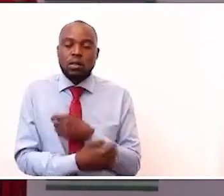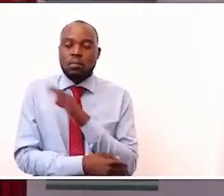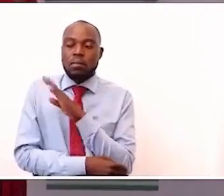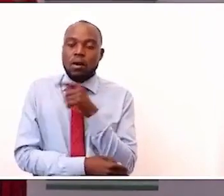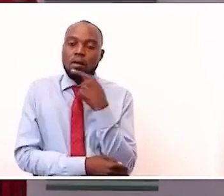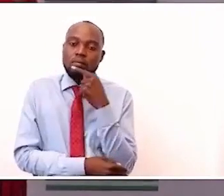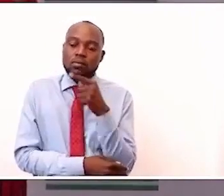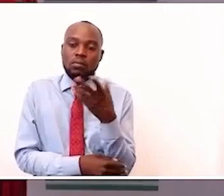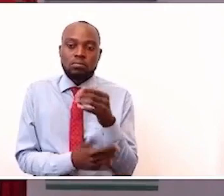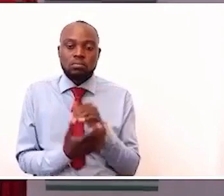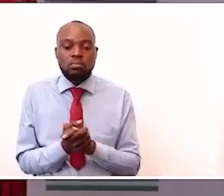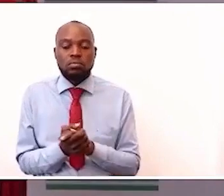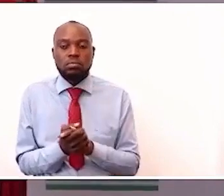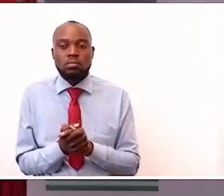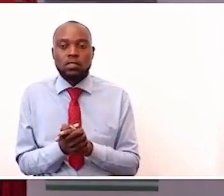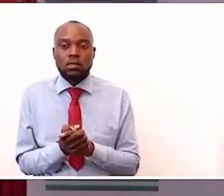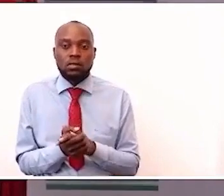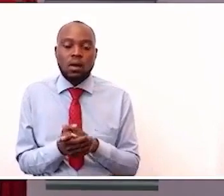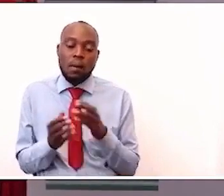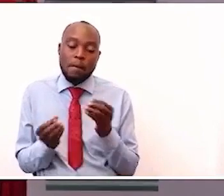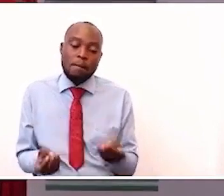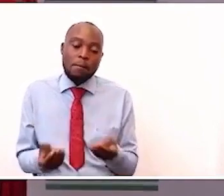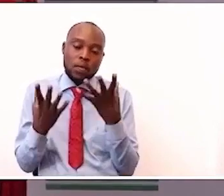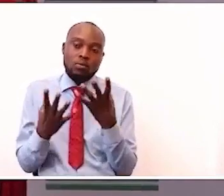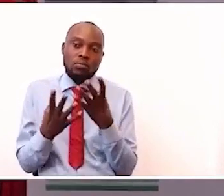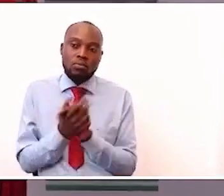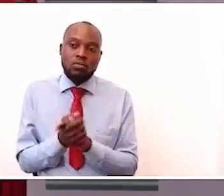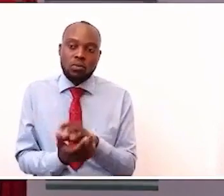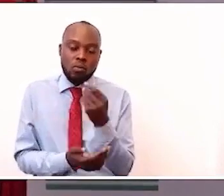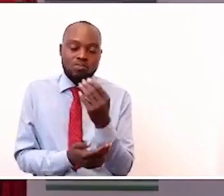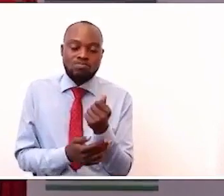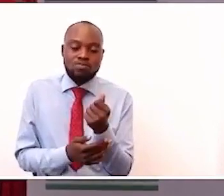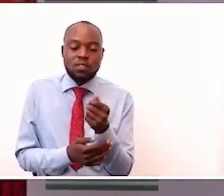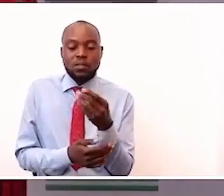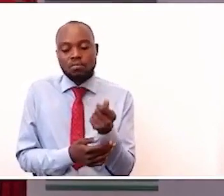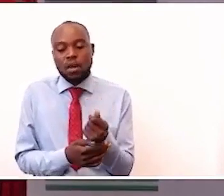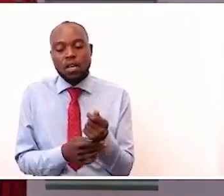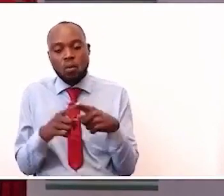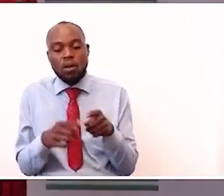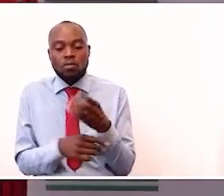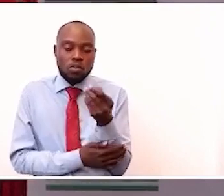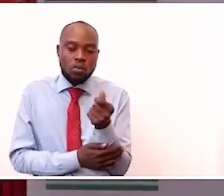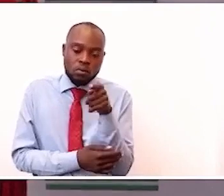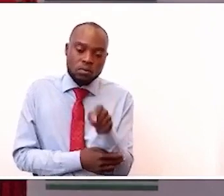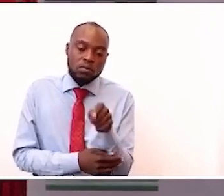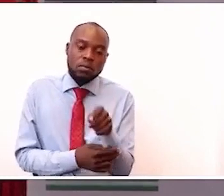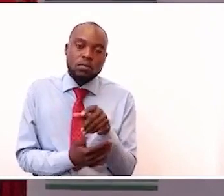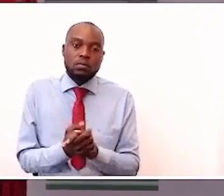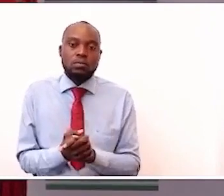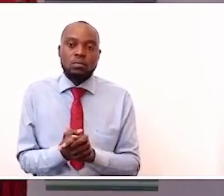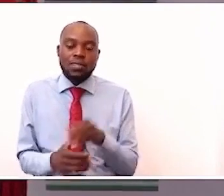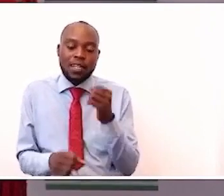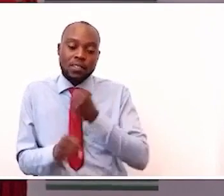you will see that there are three factors mainly that produces, you know, wealth and money in the economy. You know, the